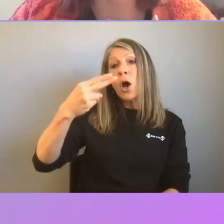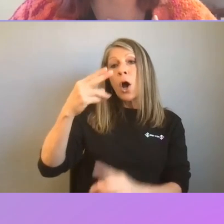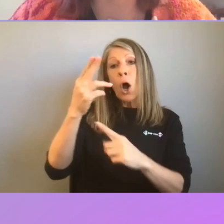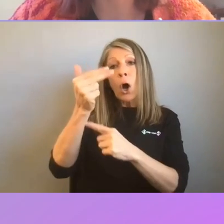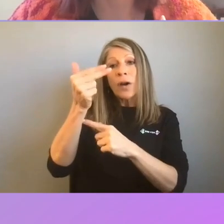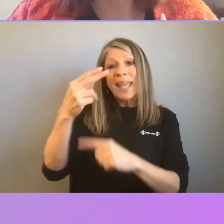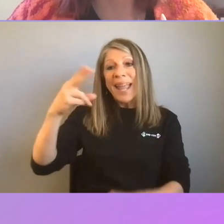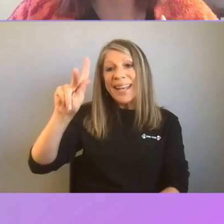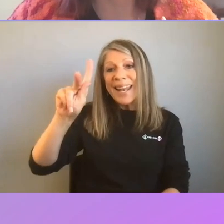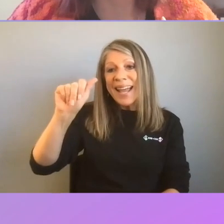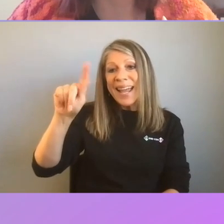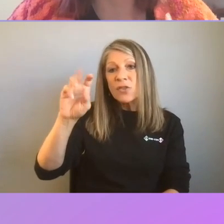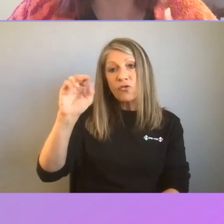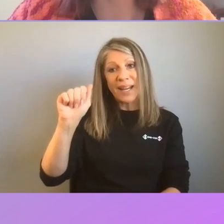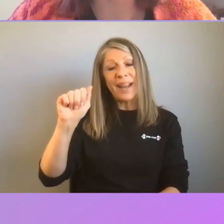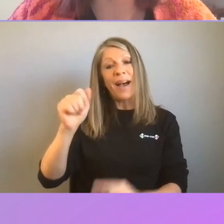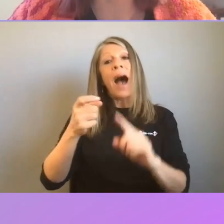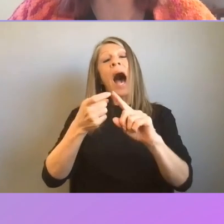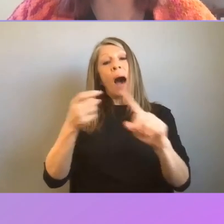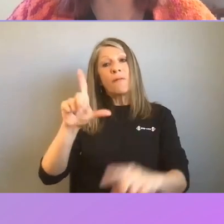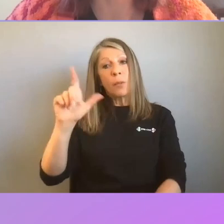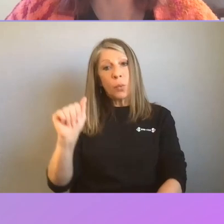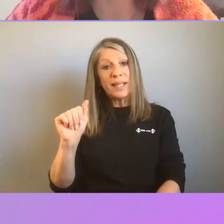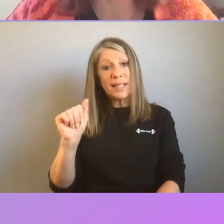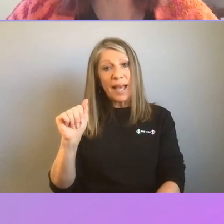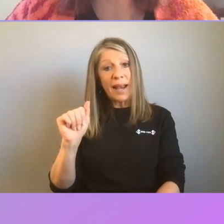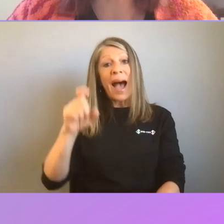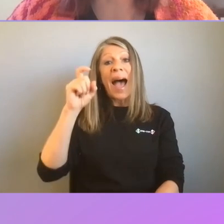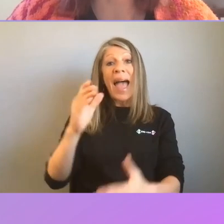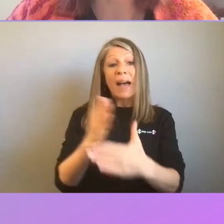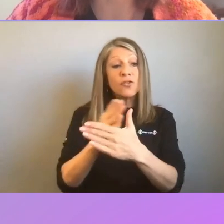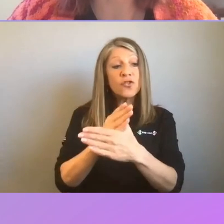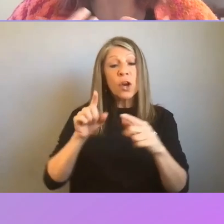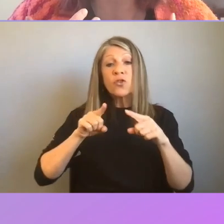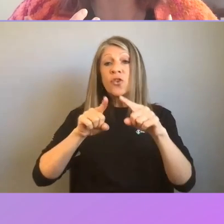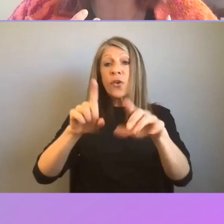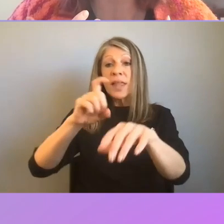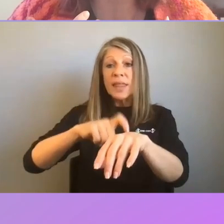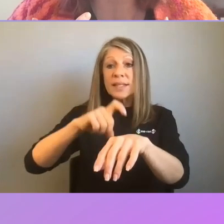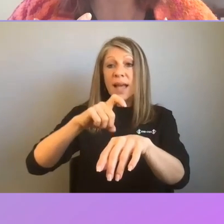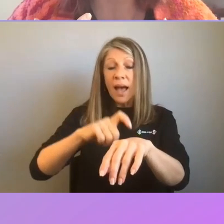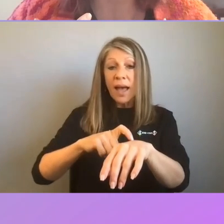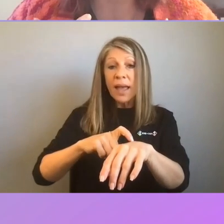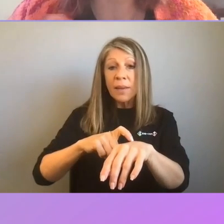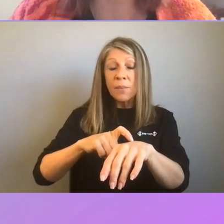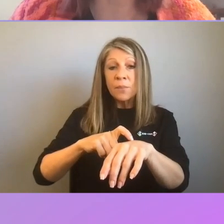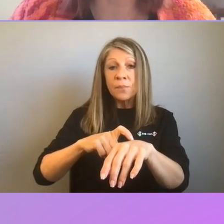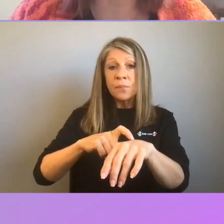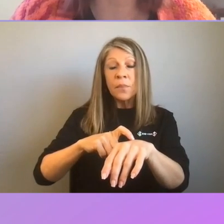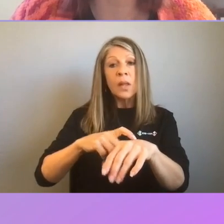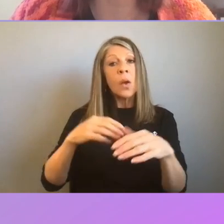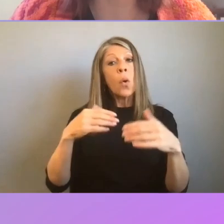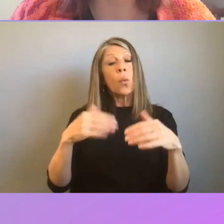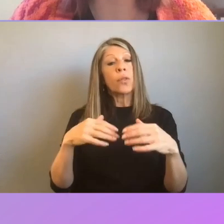from Louisiana, and I have to share that during the time when there were